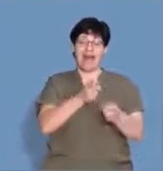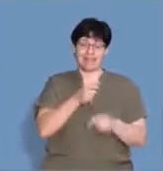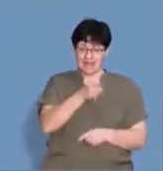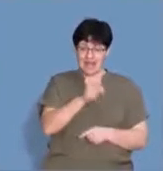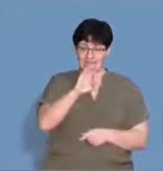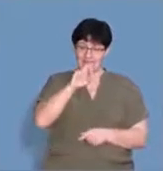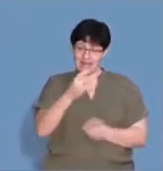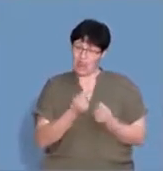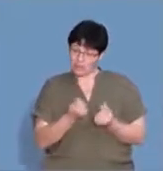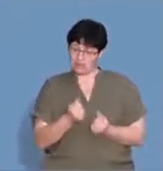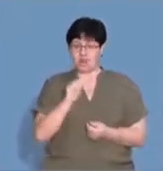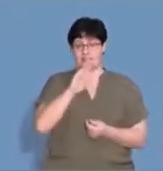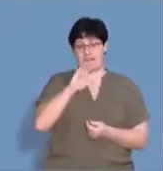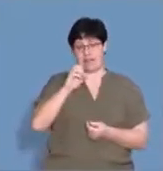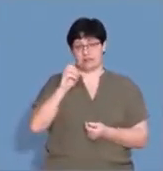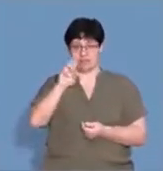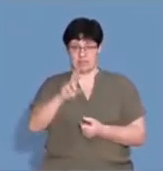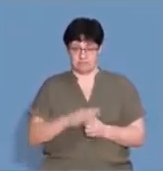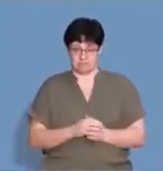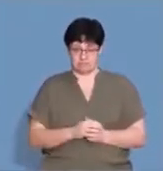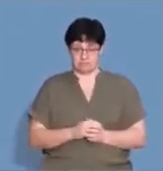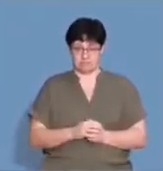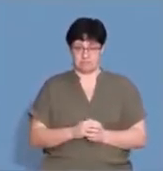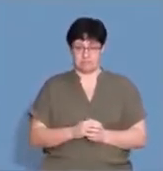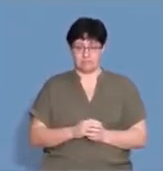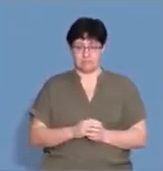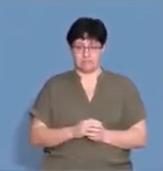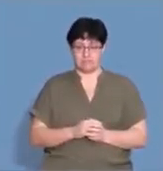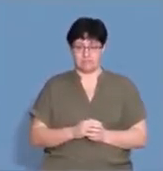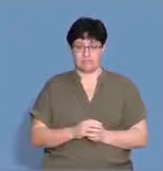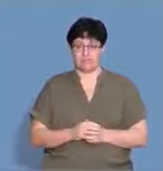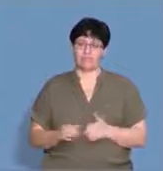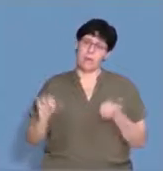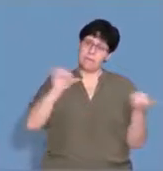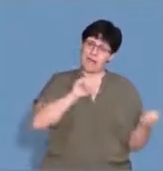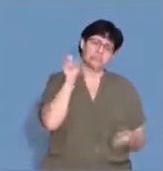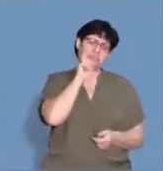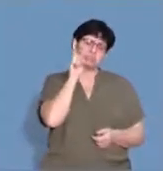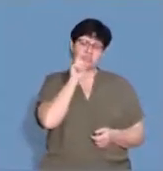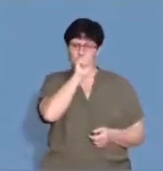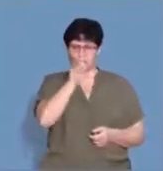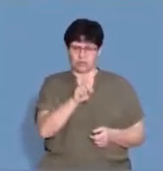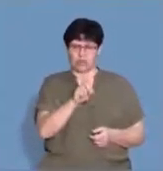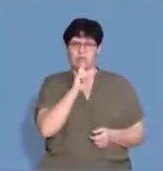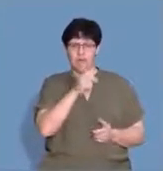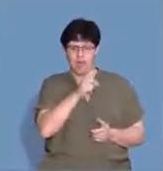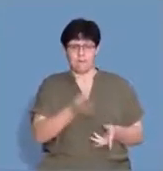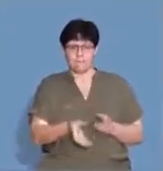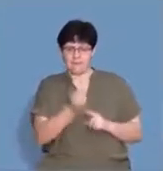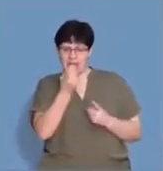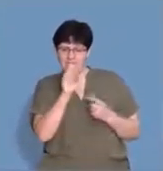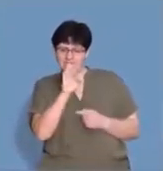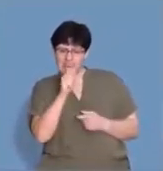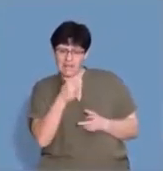that is 900 Rand. I'm just going to go back and double check the question. So determine the VAT